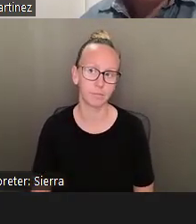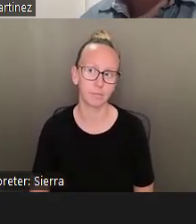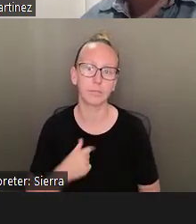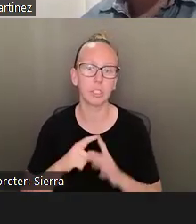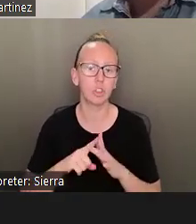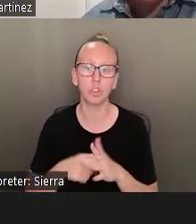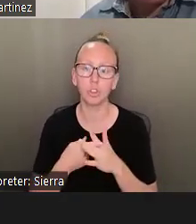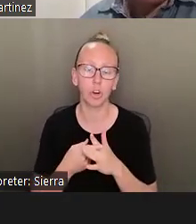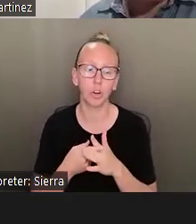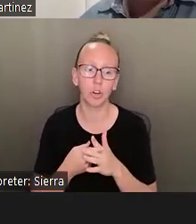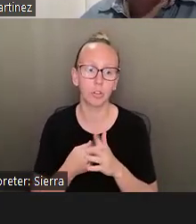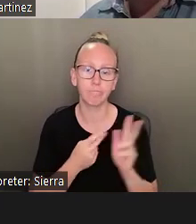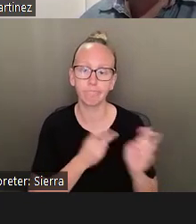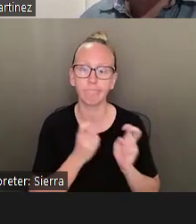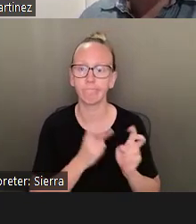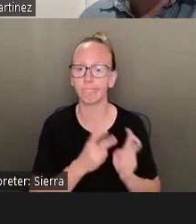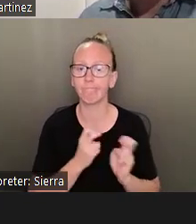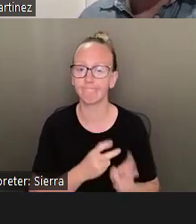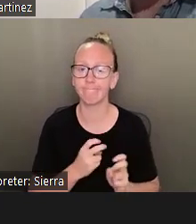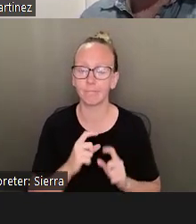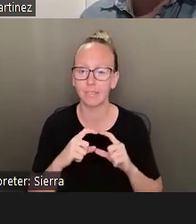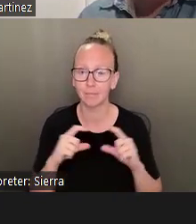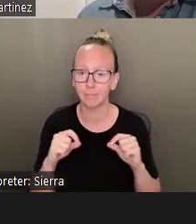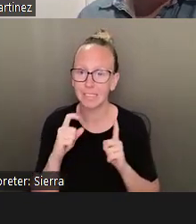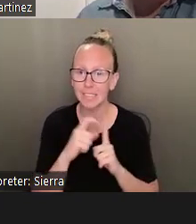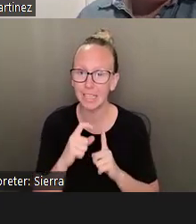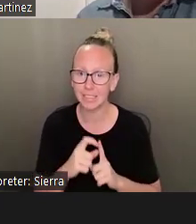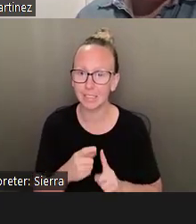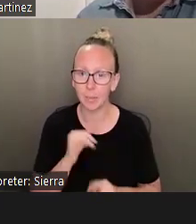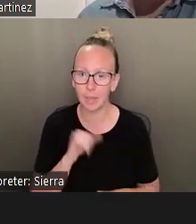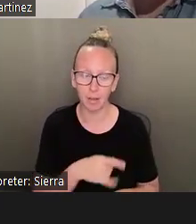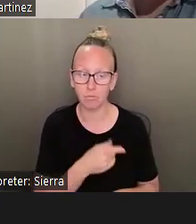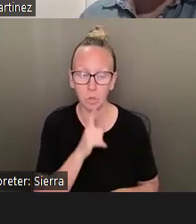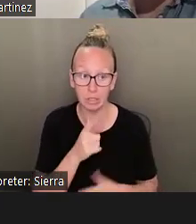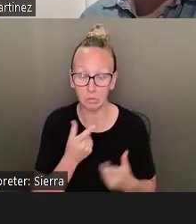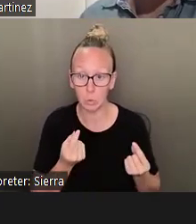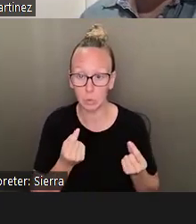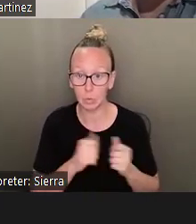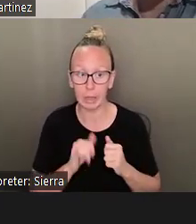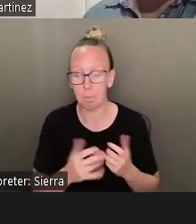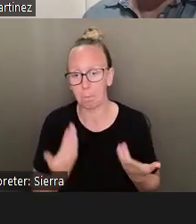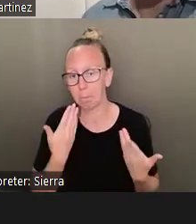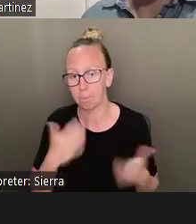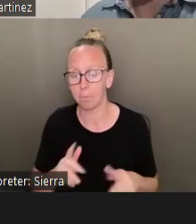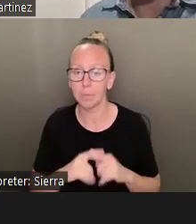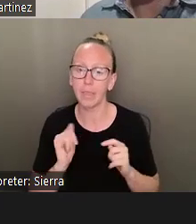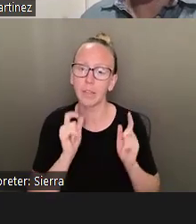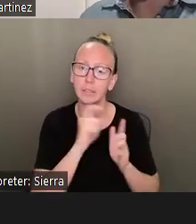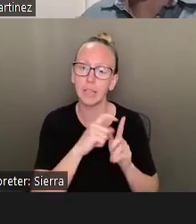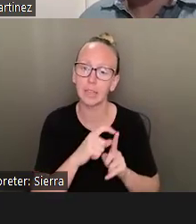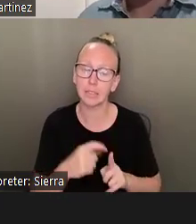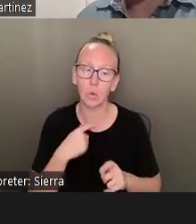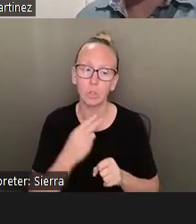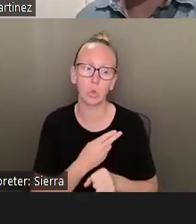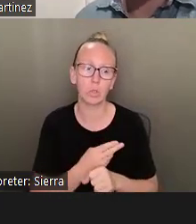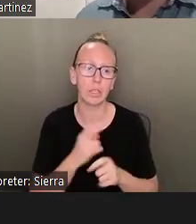just clipping text from them mostly. Not really sure what I was going to do with them, but I was using the text to write these sort of